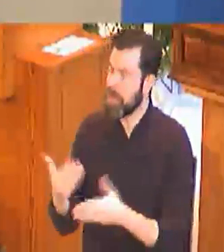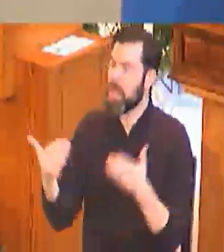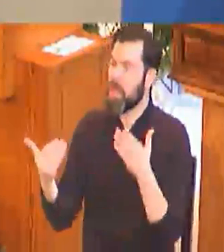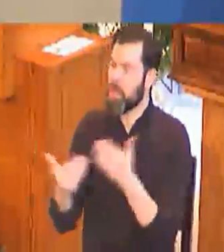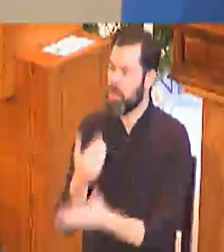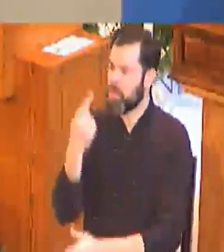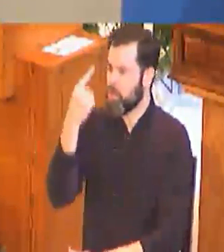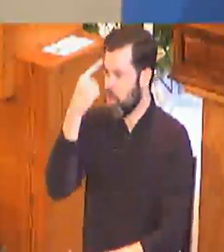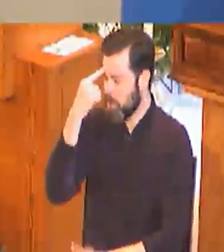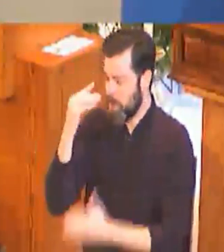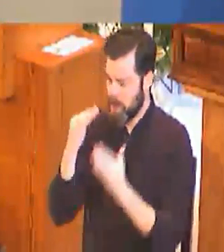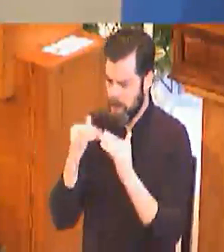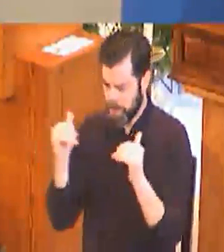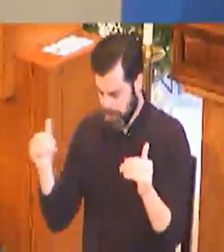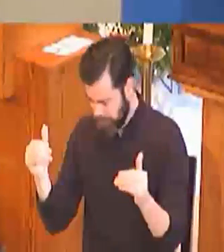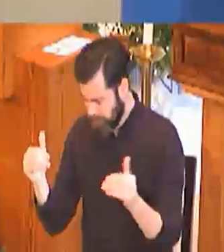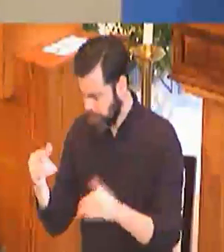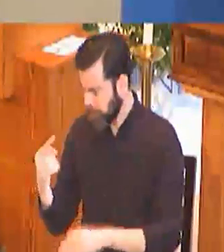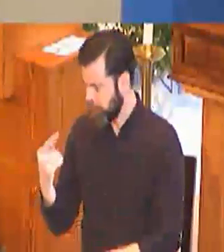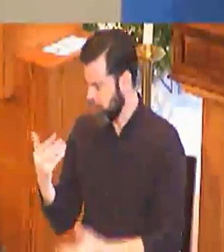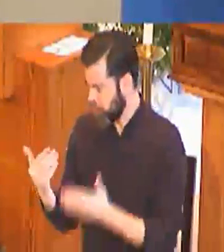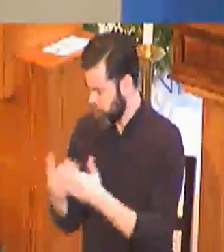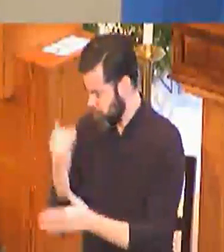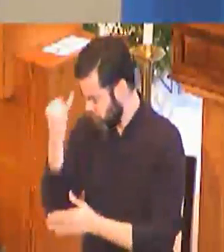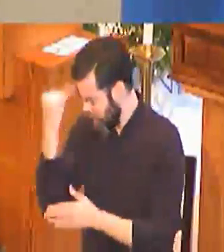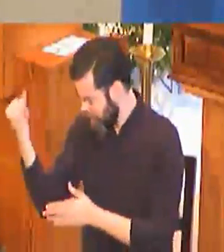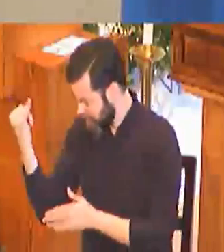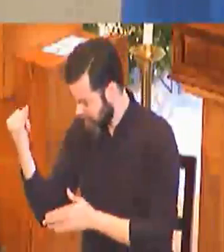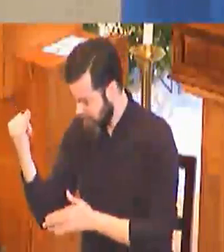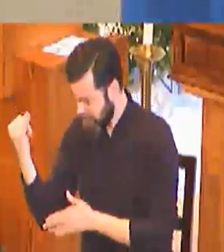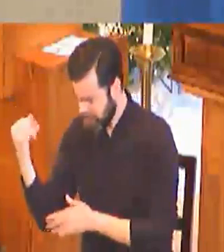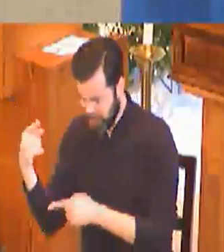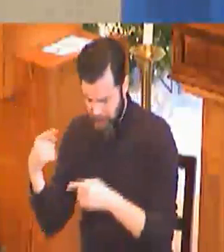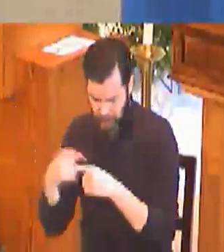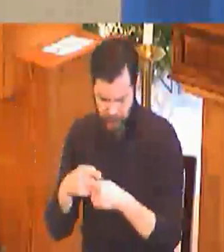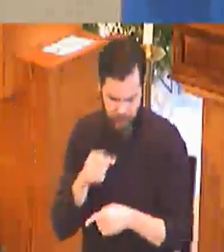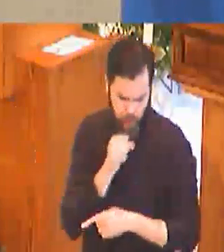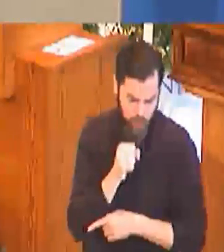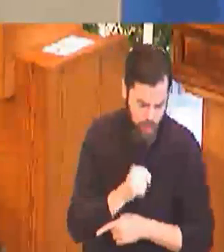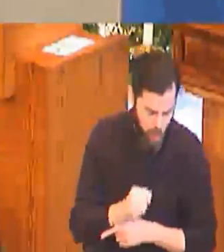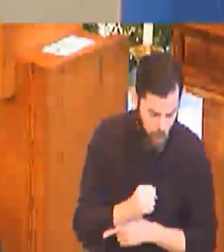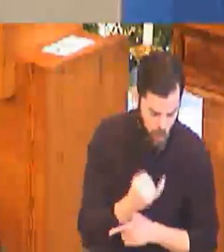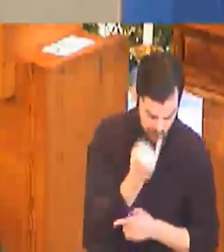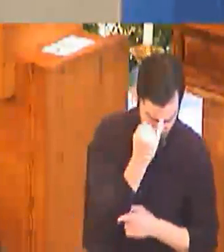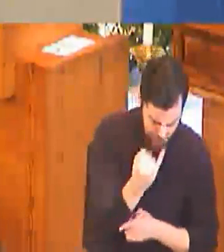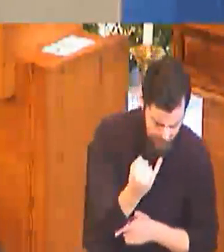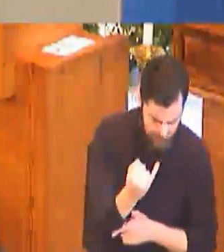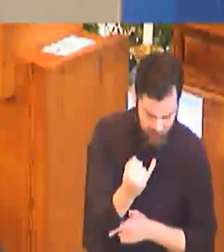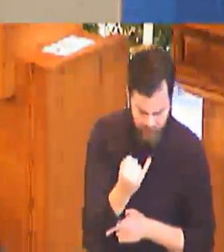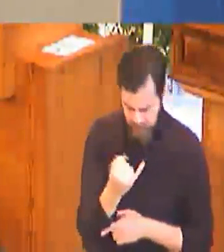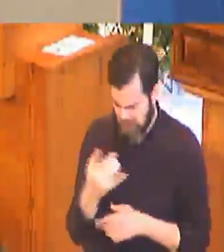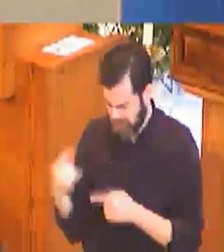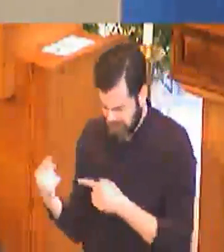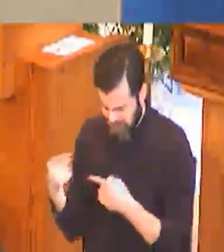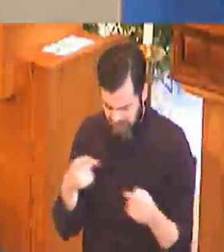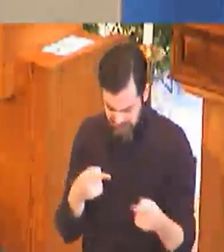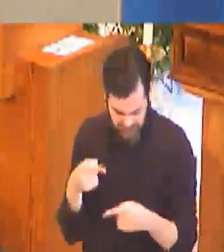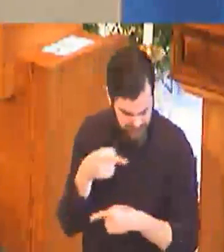systems are bumping up against old thought systems, old wineskins, and that aren't able to